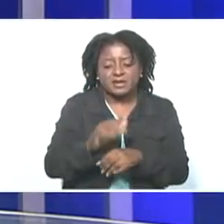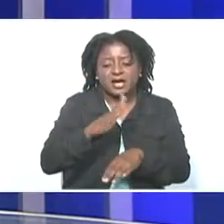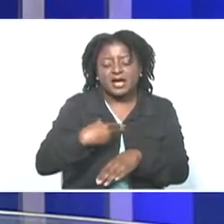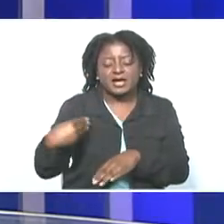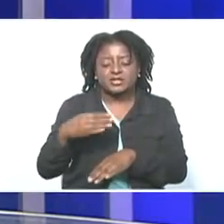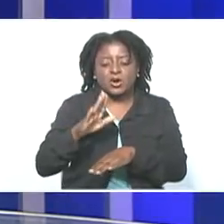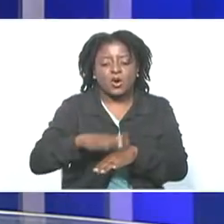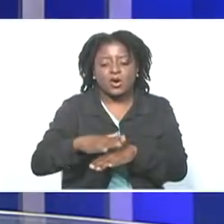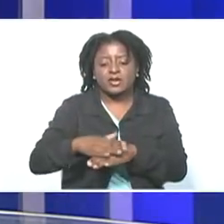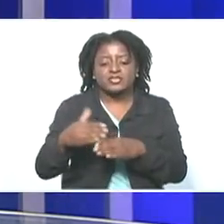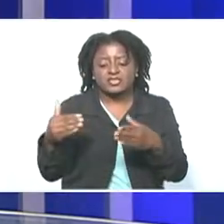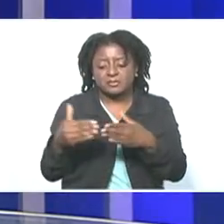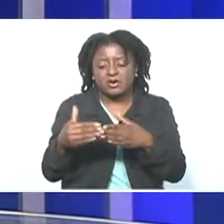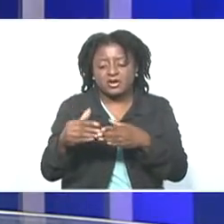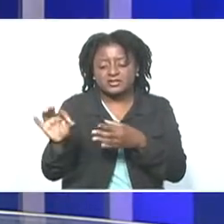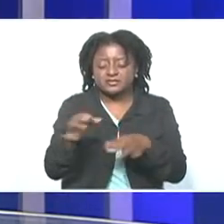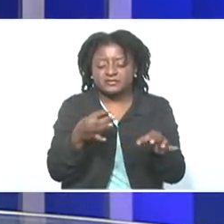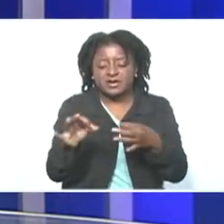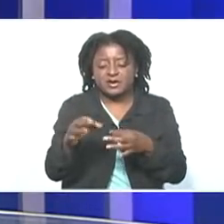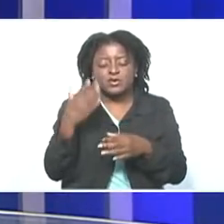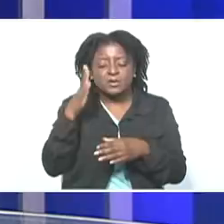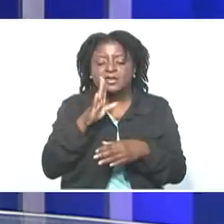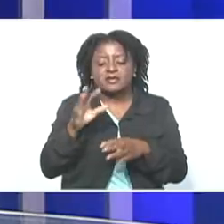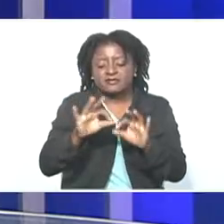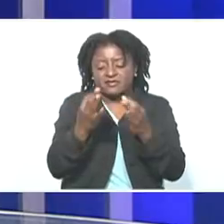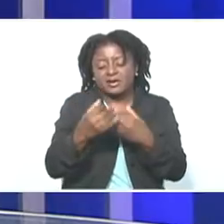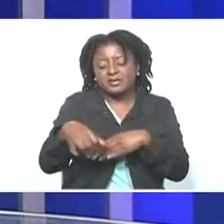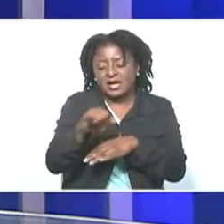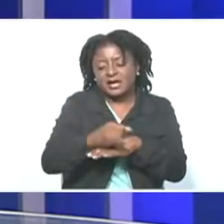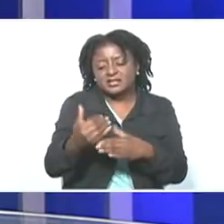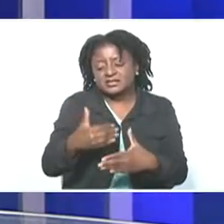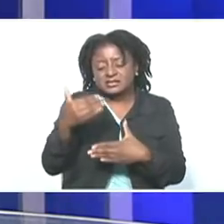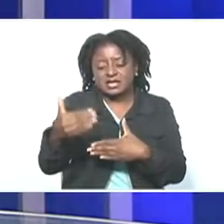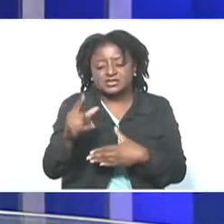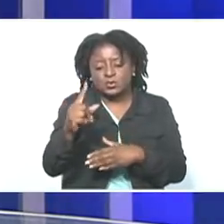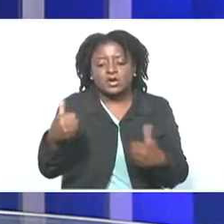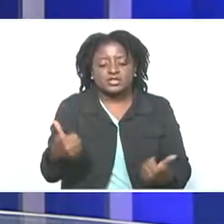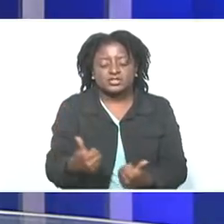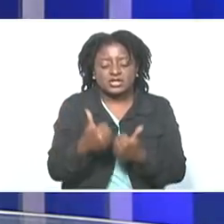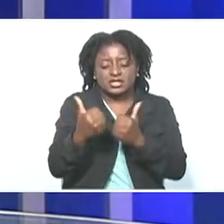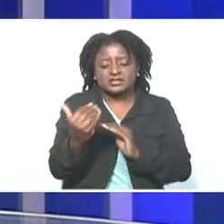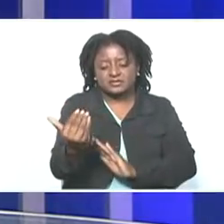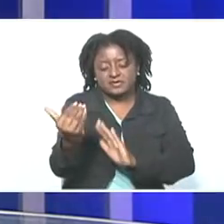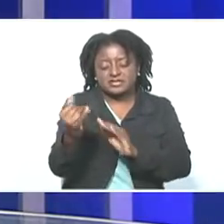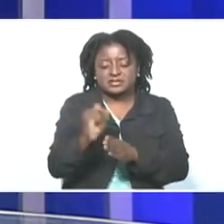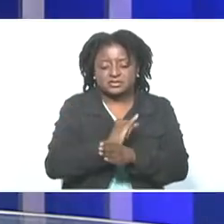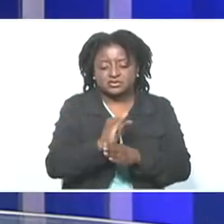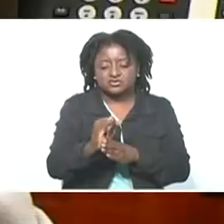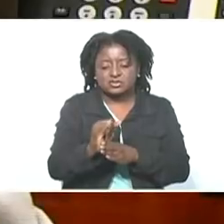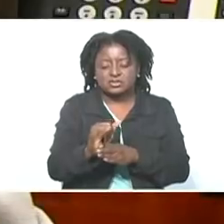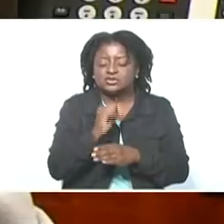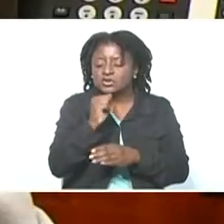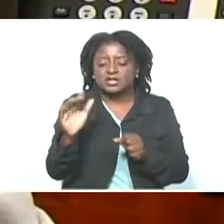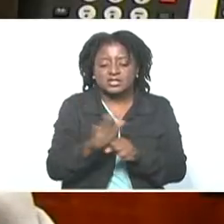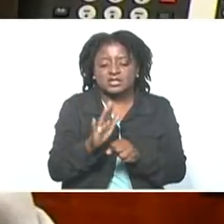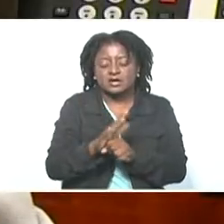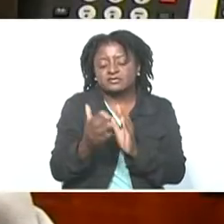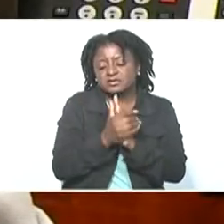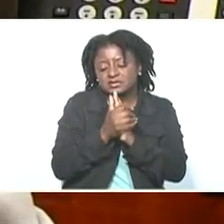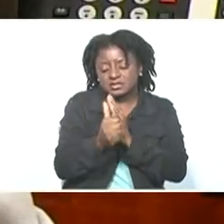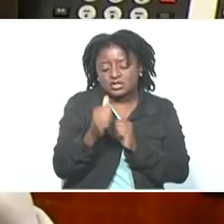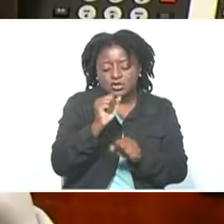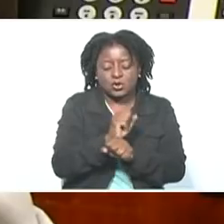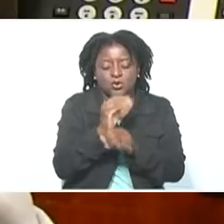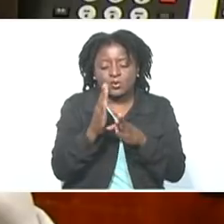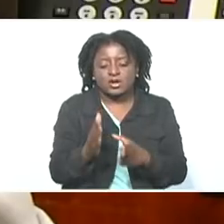Family Islanders next, but one of the challenges facing the sector is the apparent shortage of skilled workers. there is